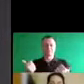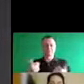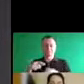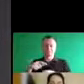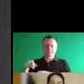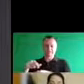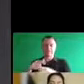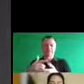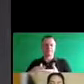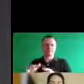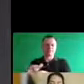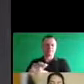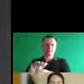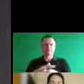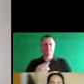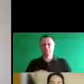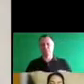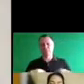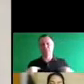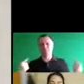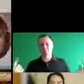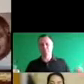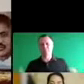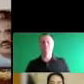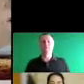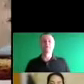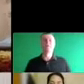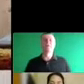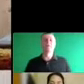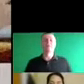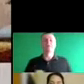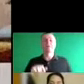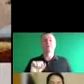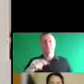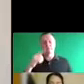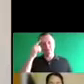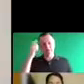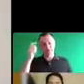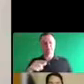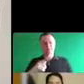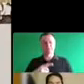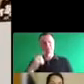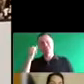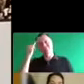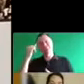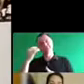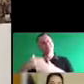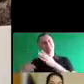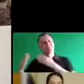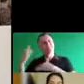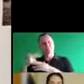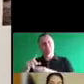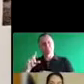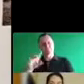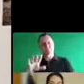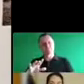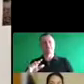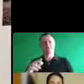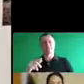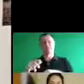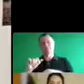explicitly really delves into the idea of imagining a history for yourself and your generations that have come before